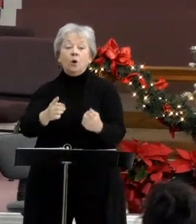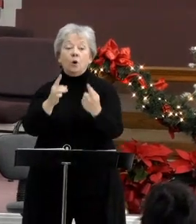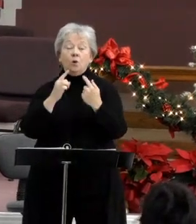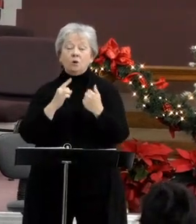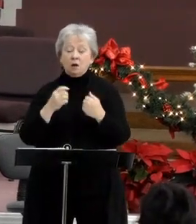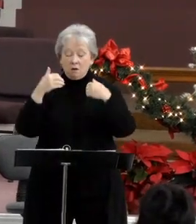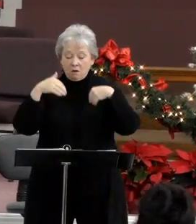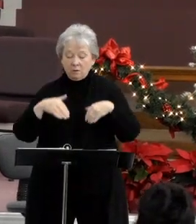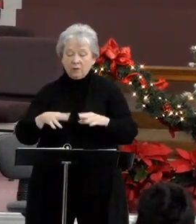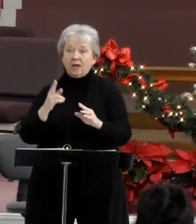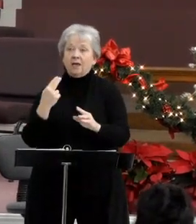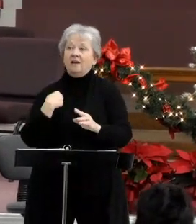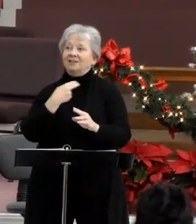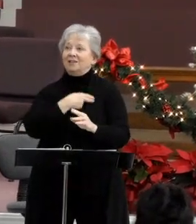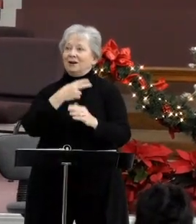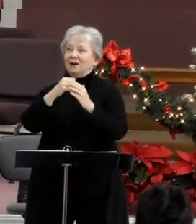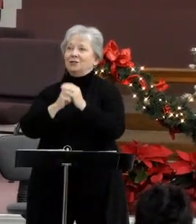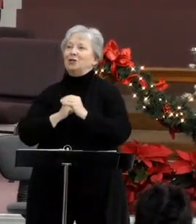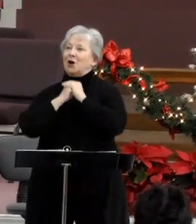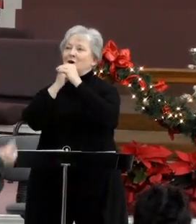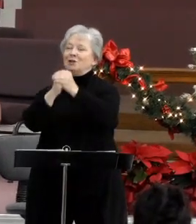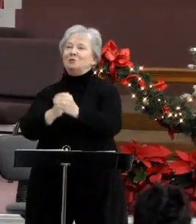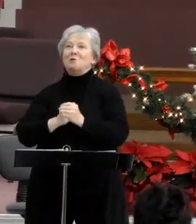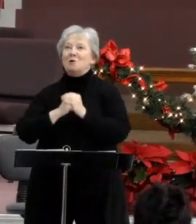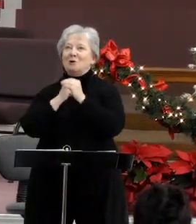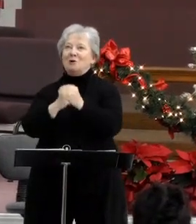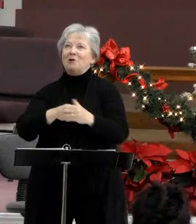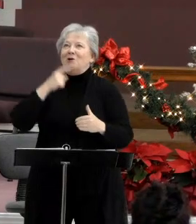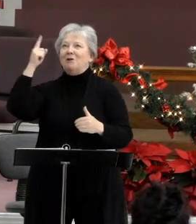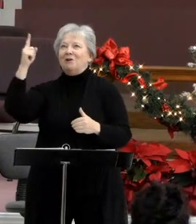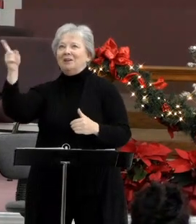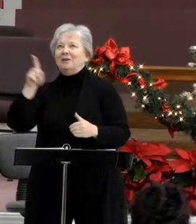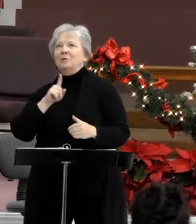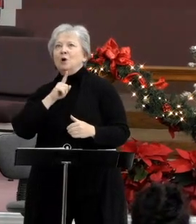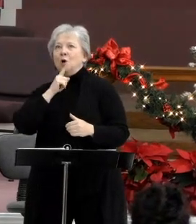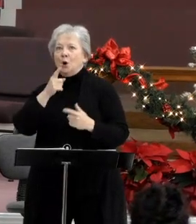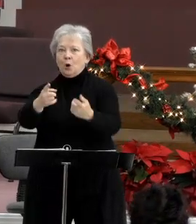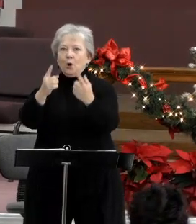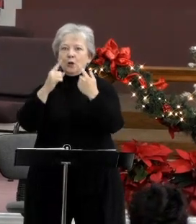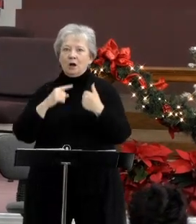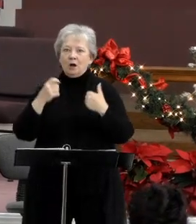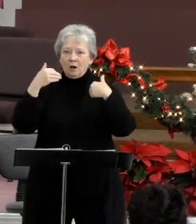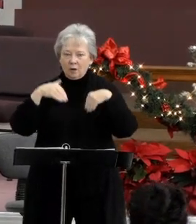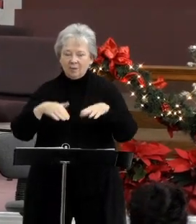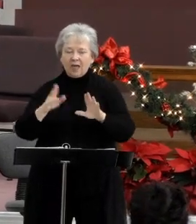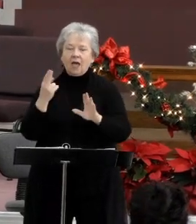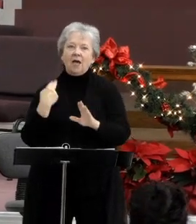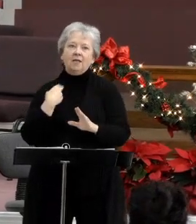Oh, come, let us adore him. Oh,